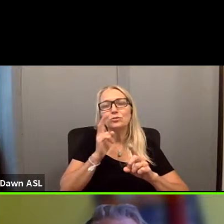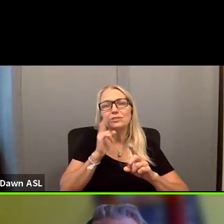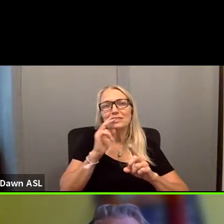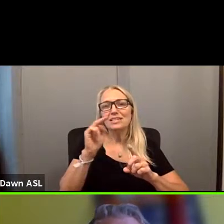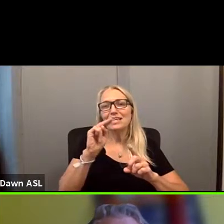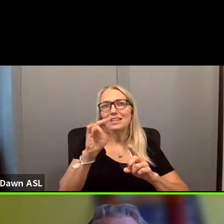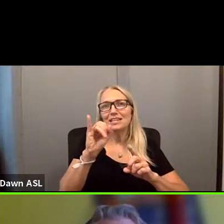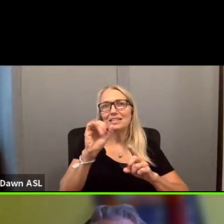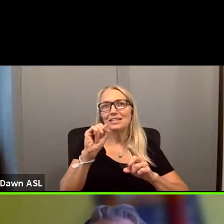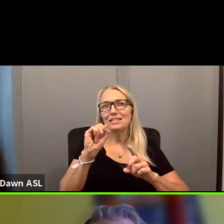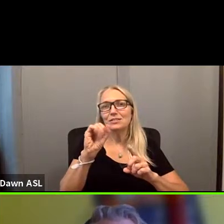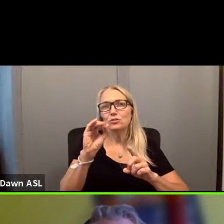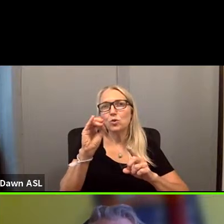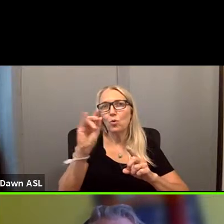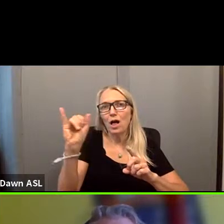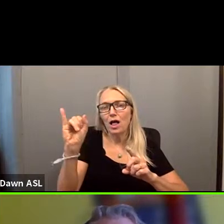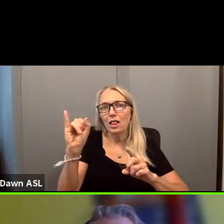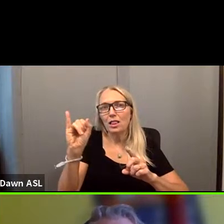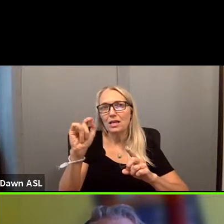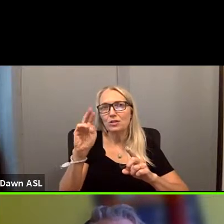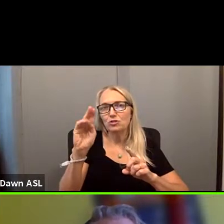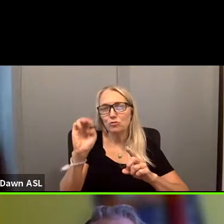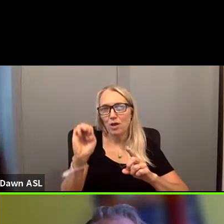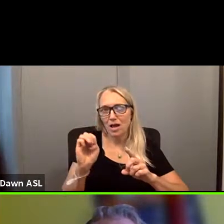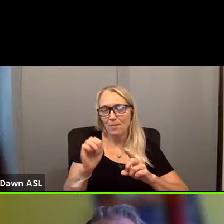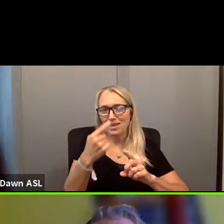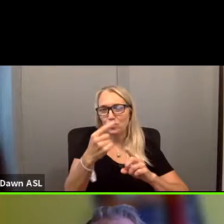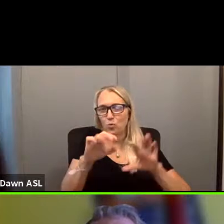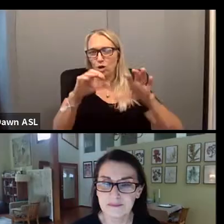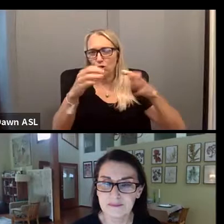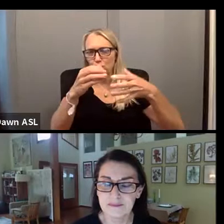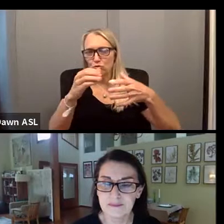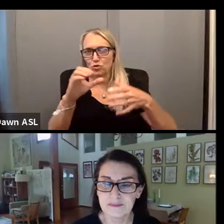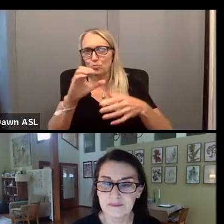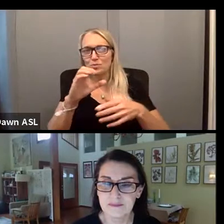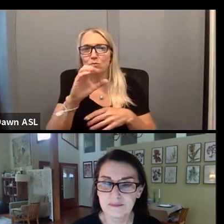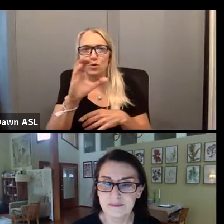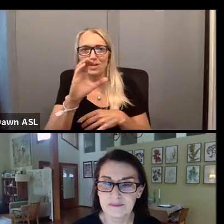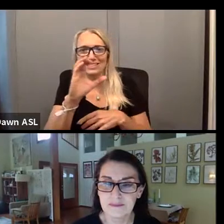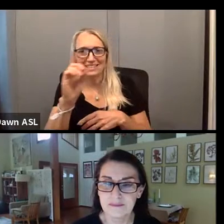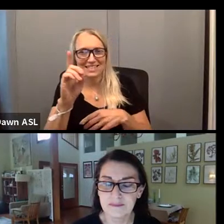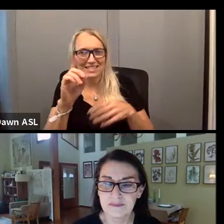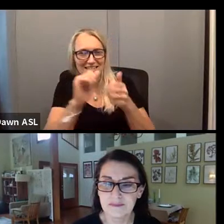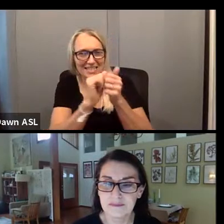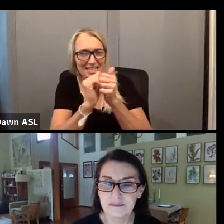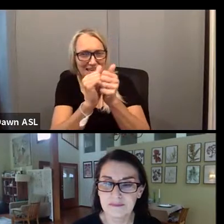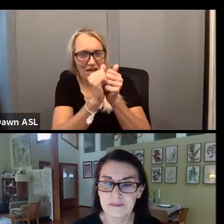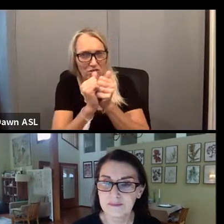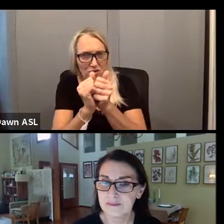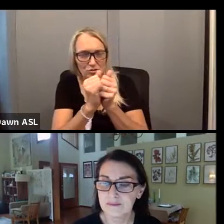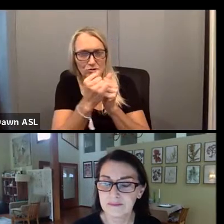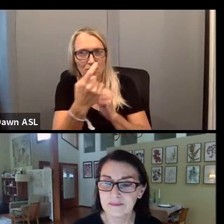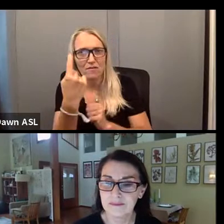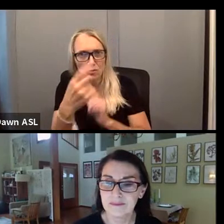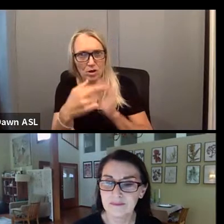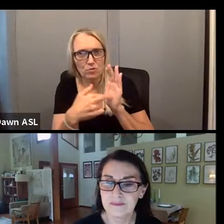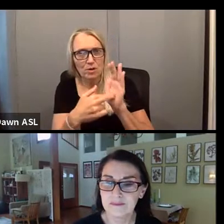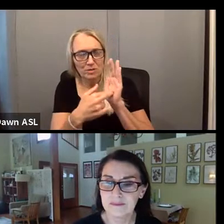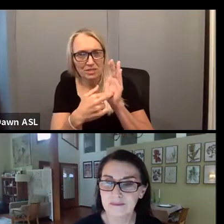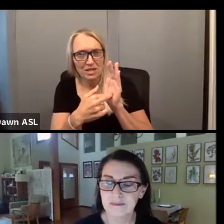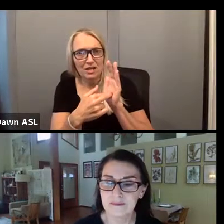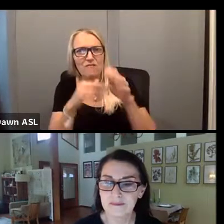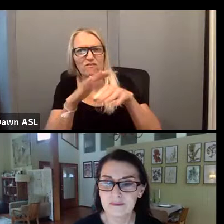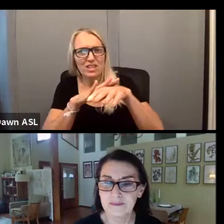one CD so that they're represented by one representative. And our